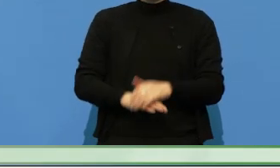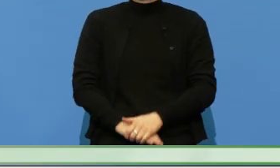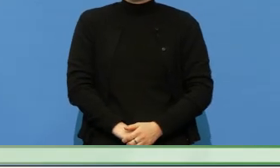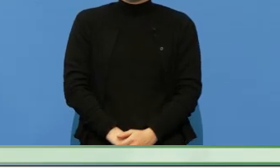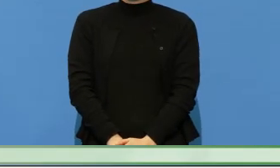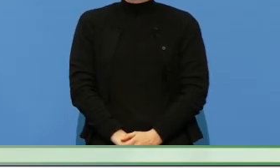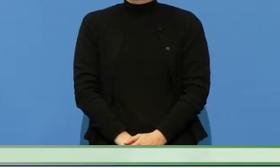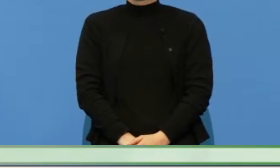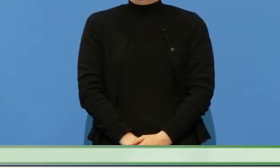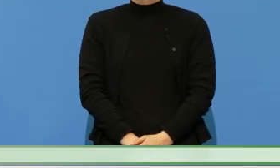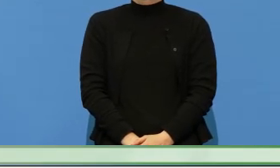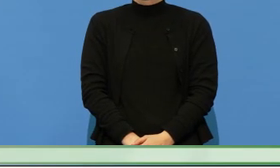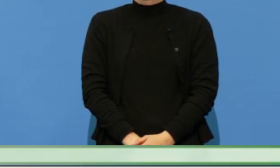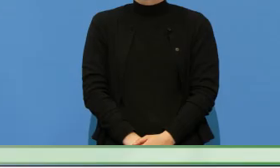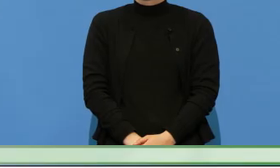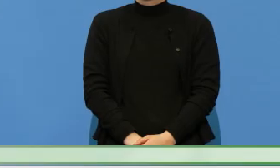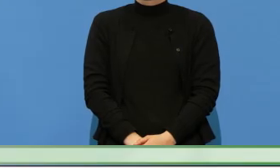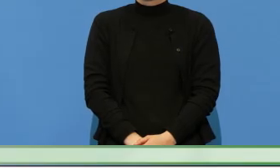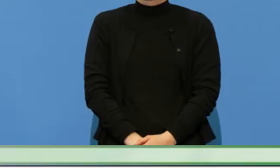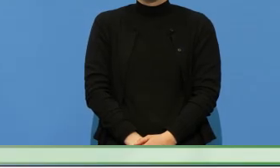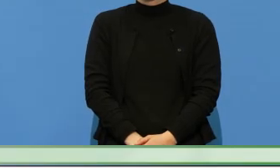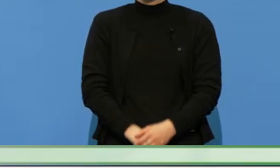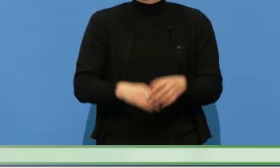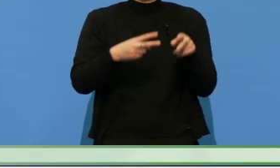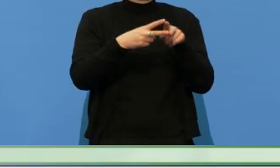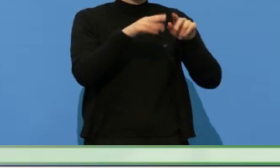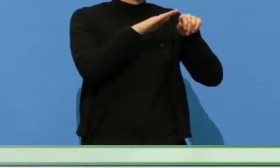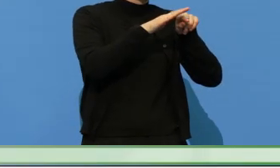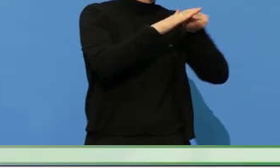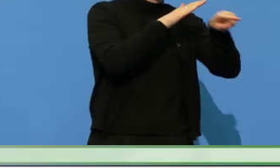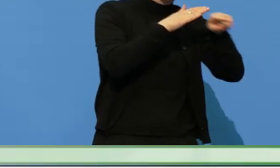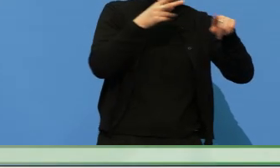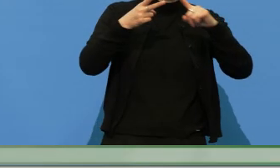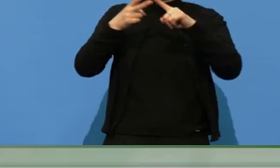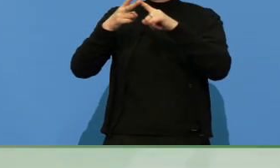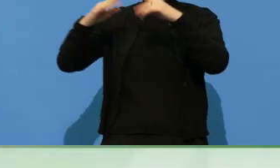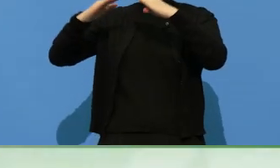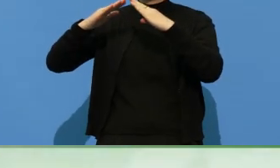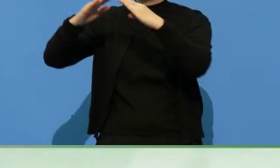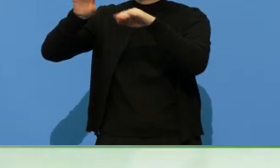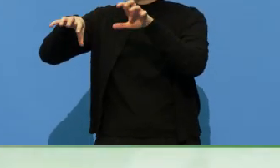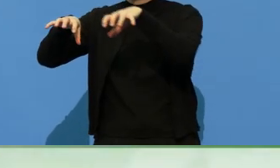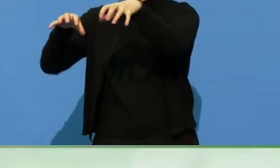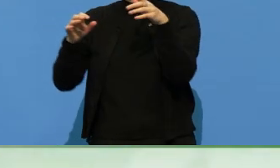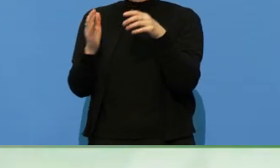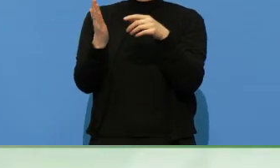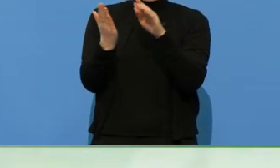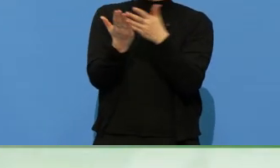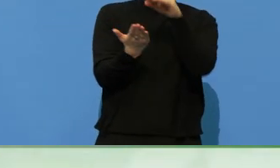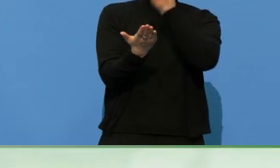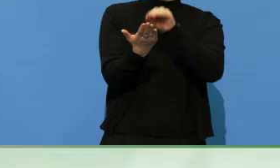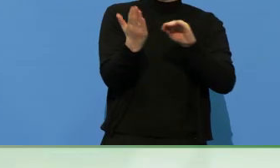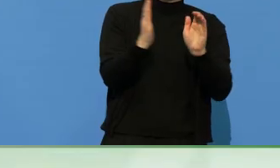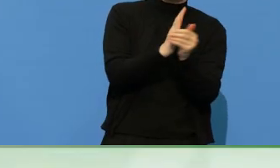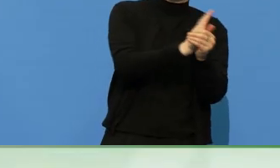evacuation procedures and also residential or commercial spaces. Thank you. Thank you. Thank you for sharing all of